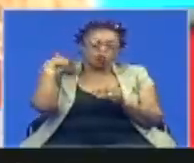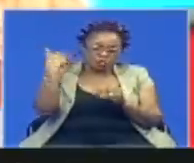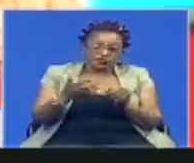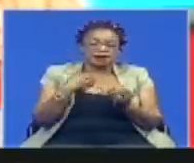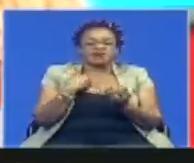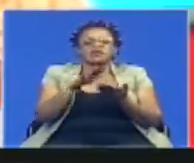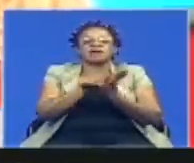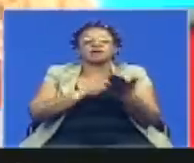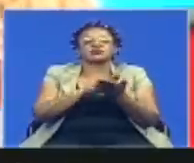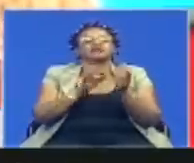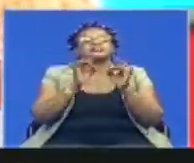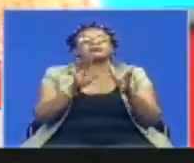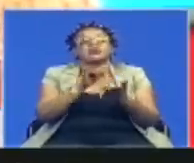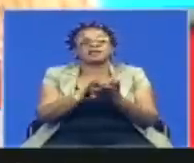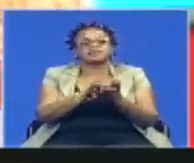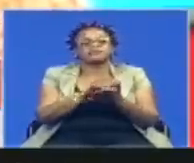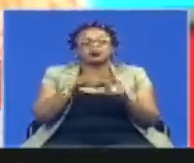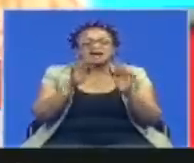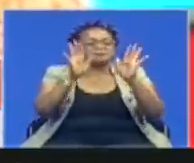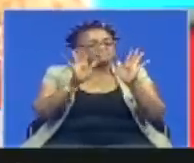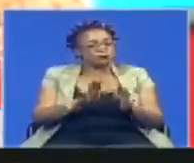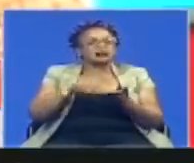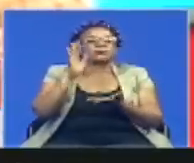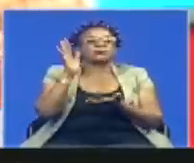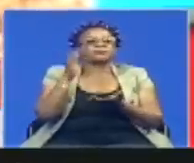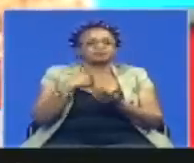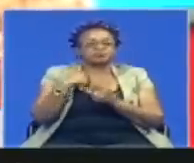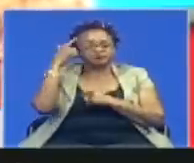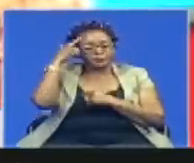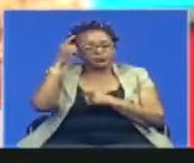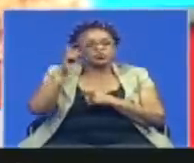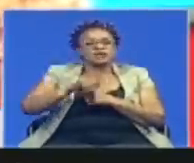which to dispute it. But more fundamentally, I think we need to look at